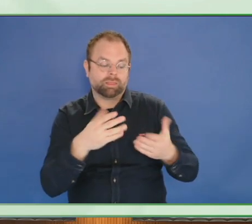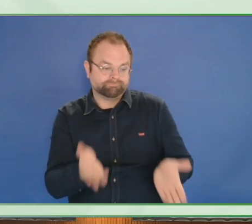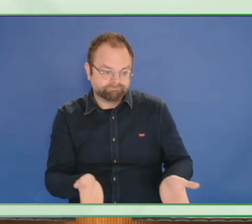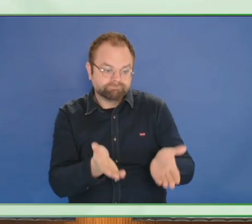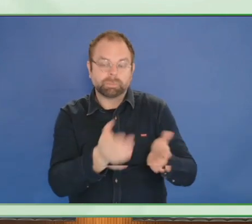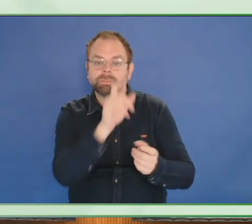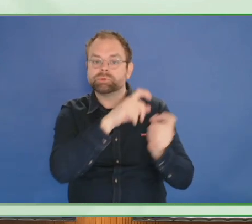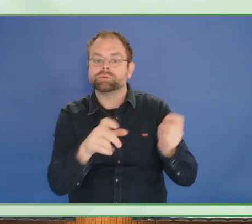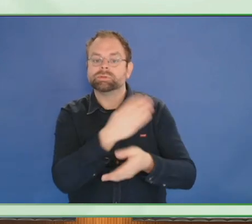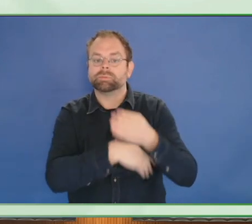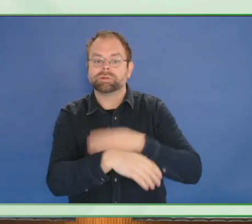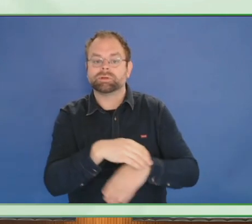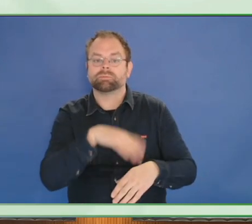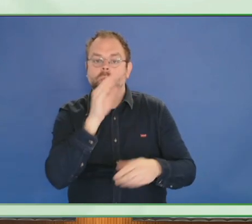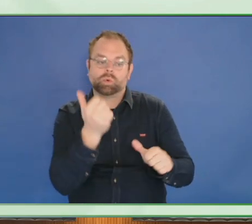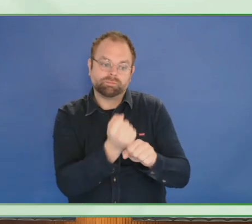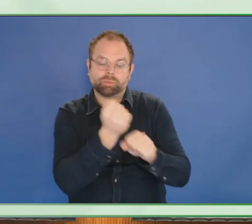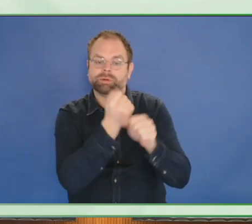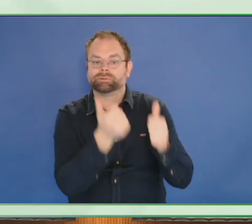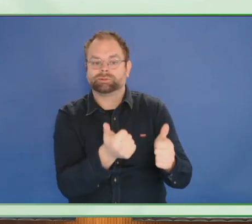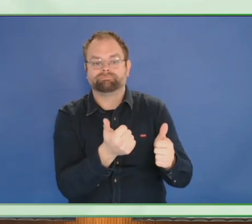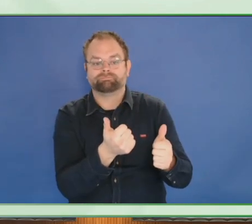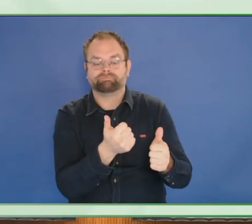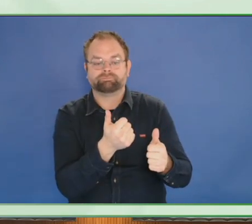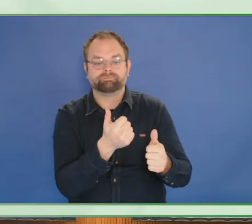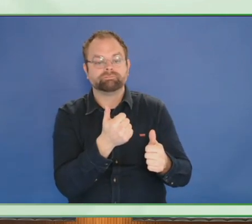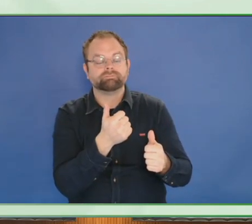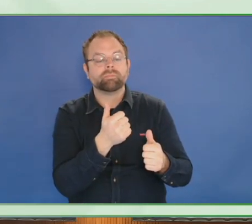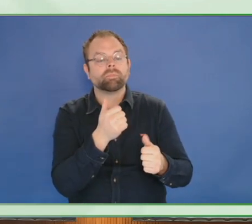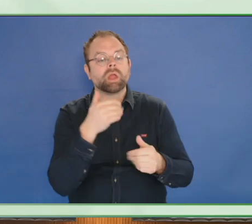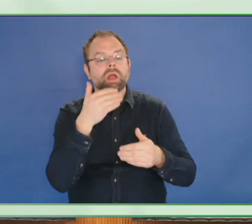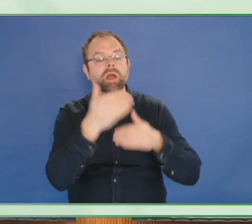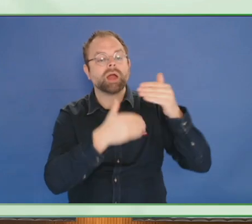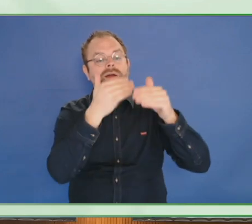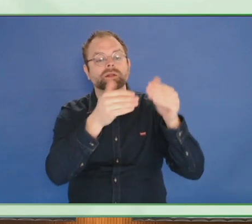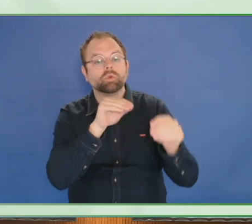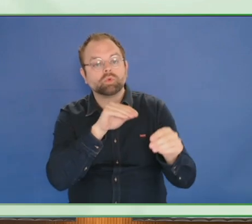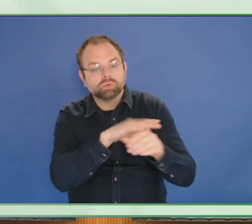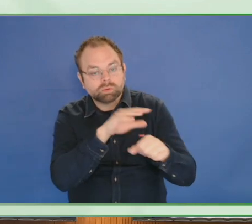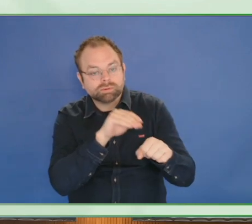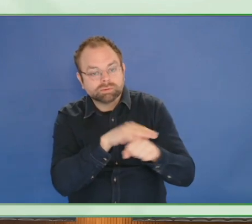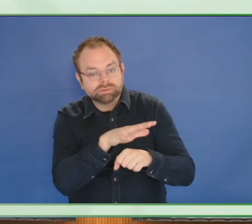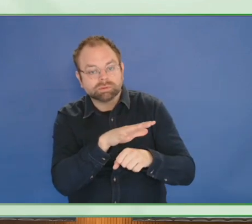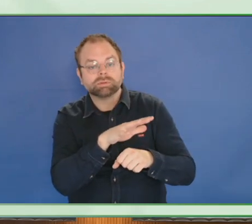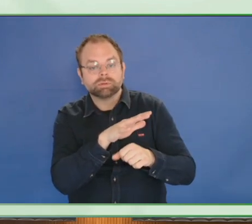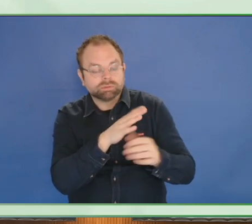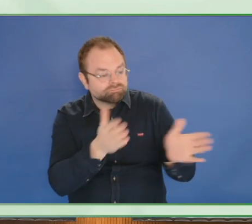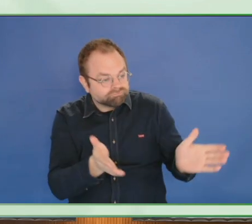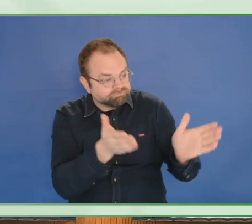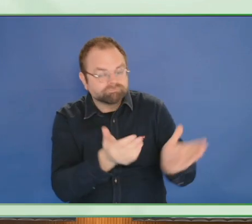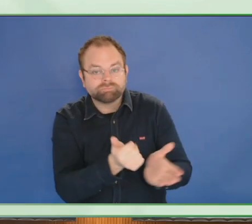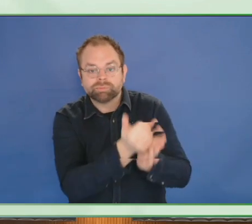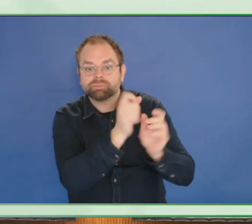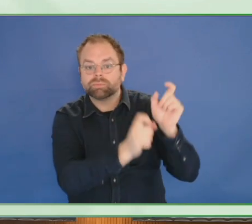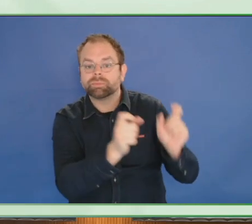and Training, the TVET. Persons with disabilities are enrolled in certified training centers to develop their skills